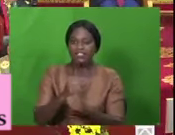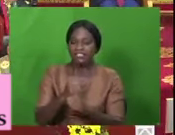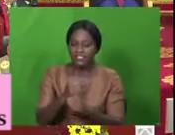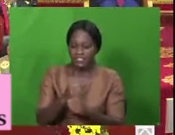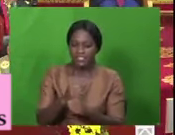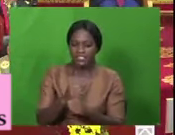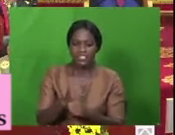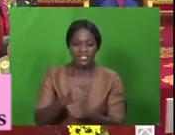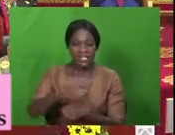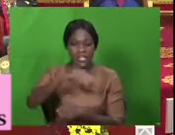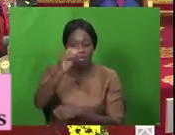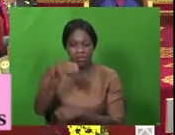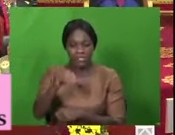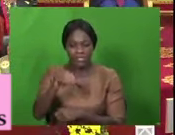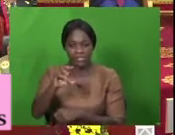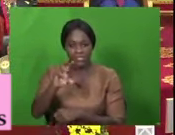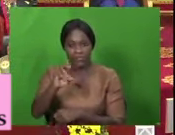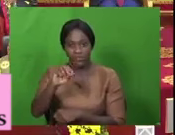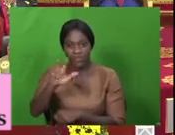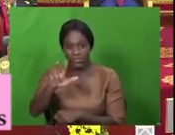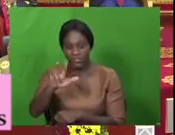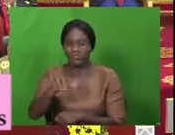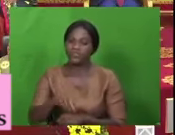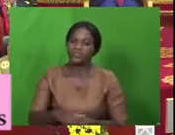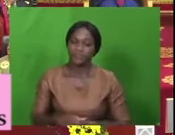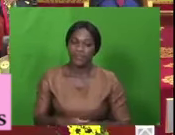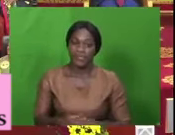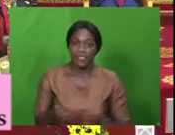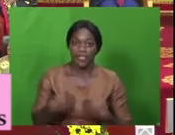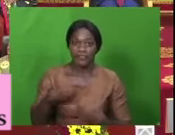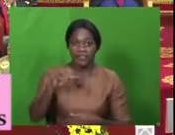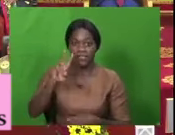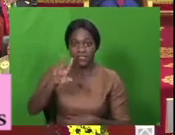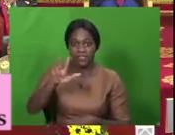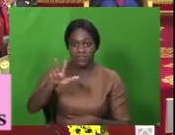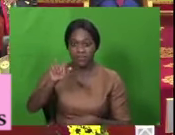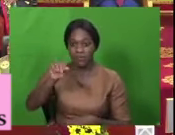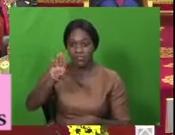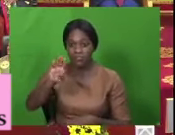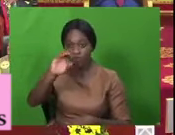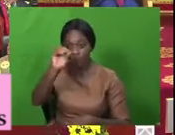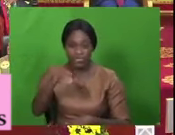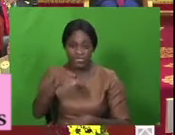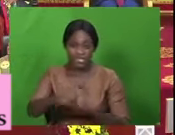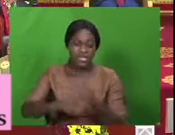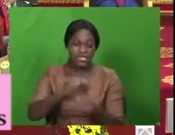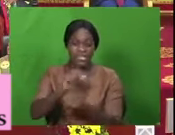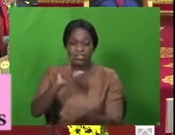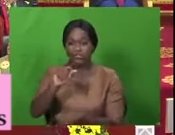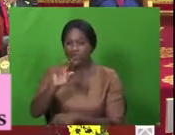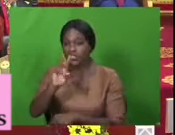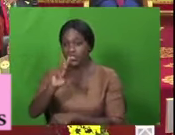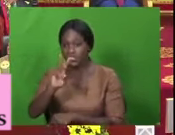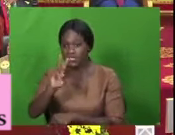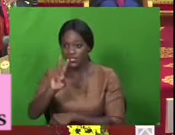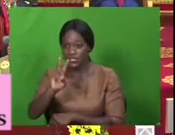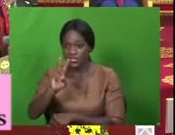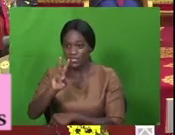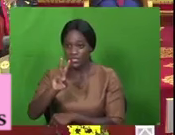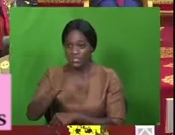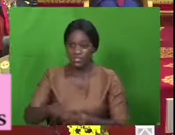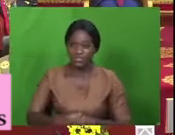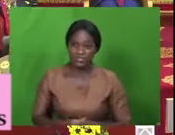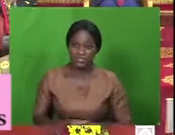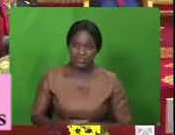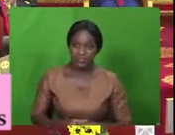GDP growth, up from 3.4% in 2016, the lowest Honourable in members, 3